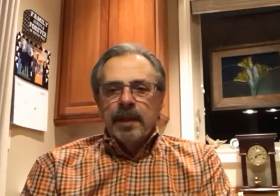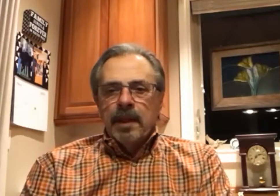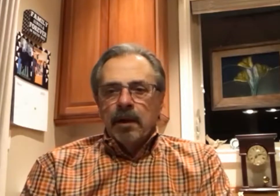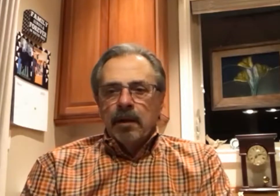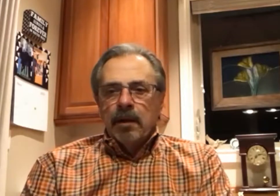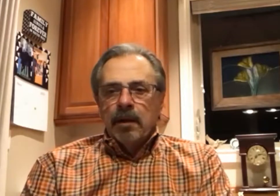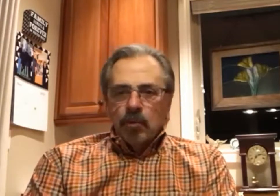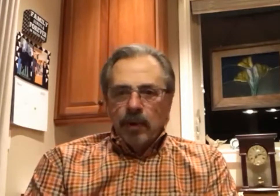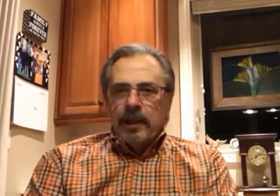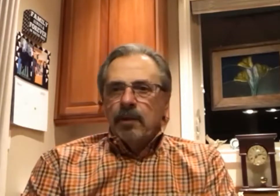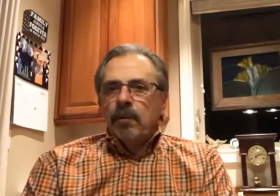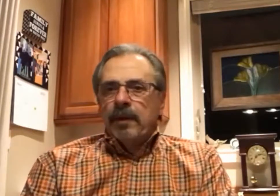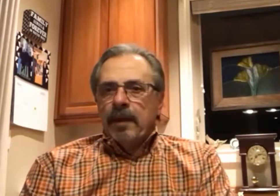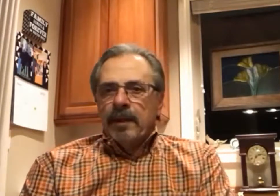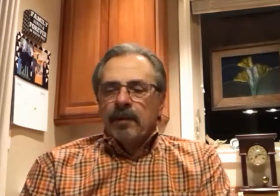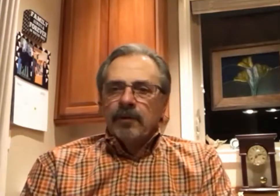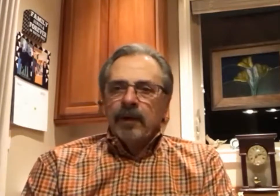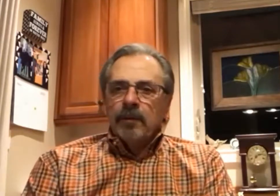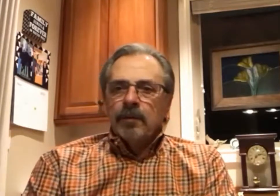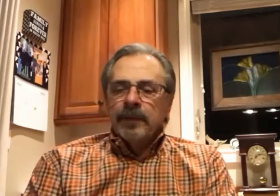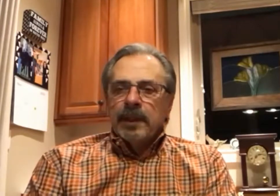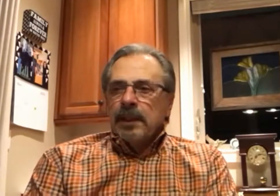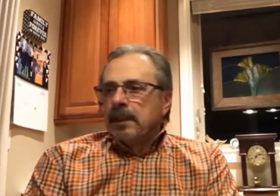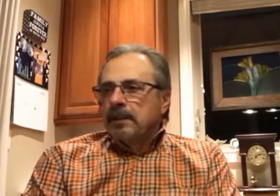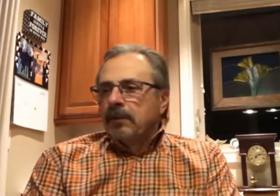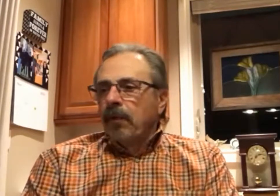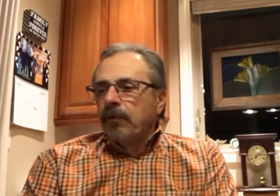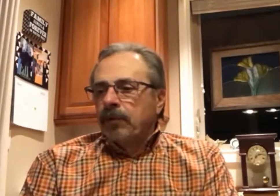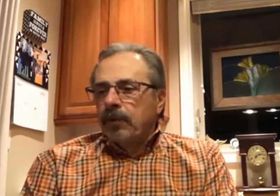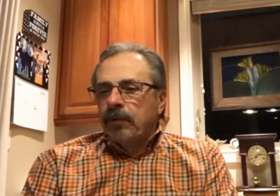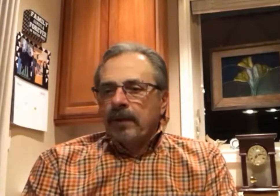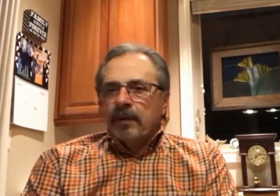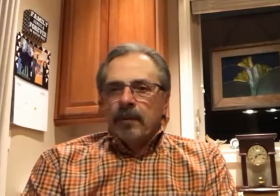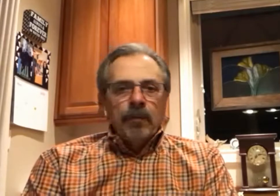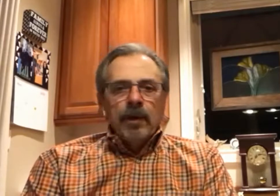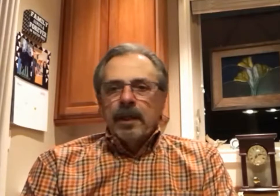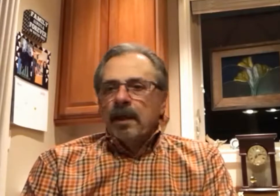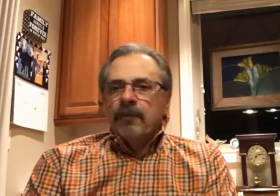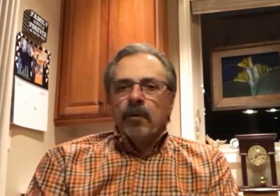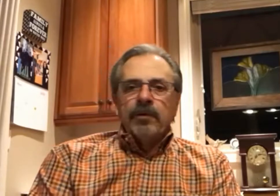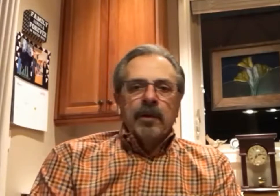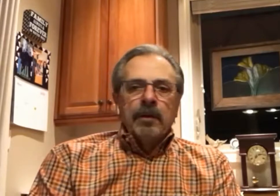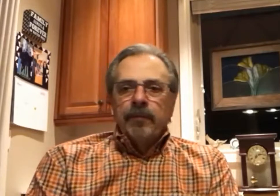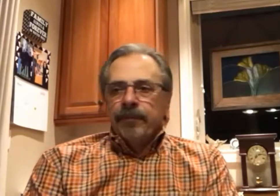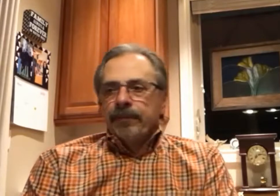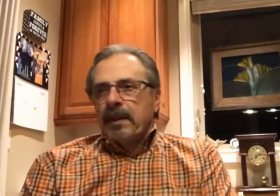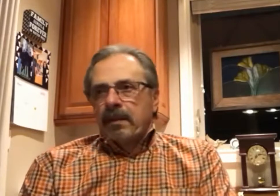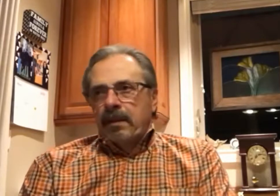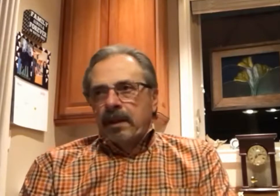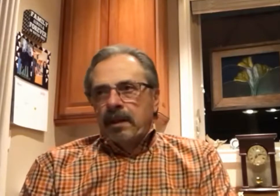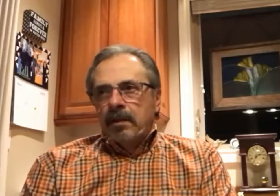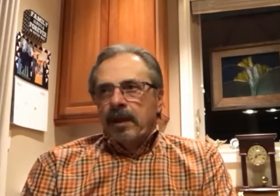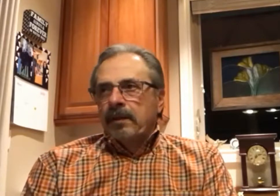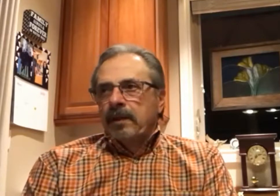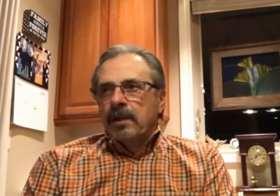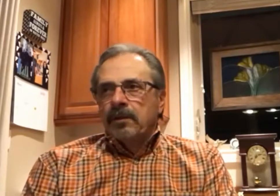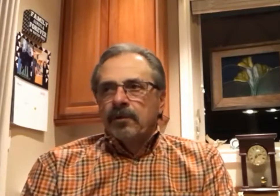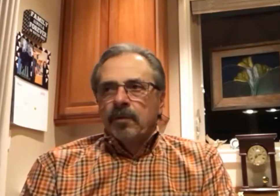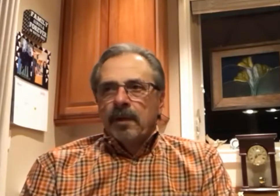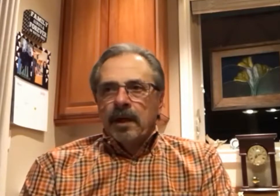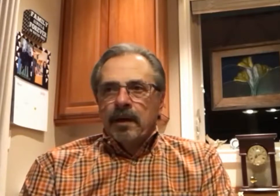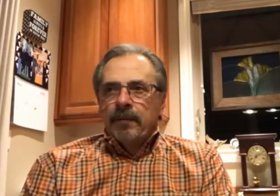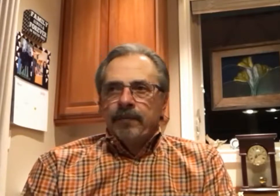want to be there ready when that becomes available. So those are two things that I've been working on. Of course, the things